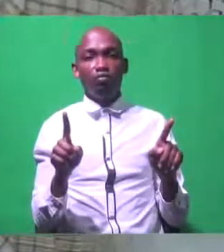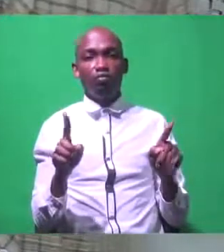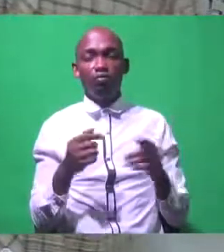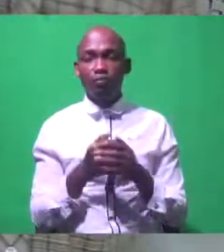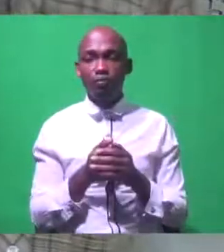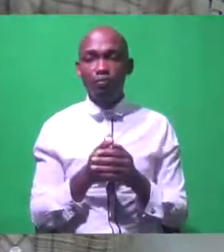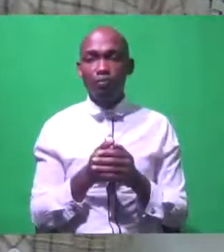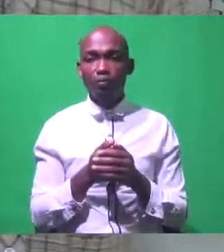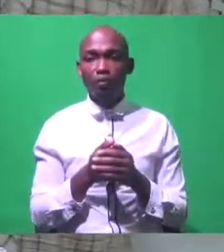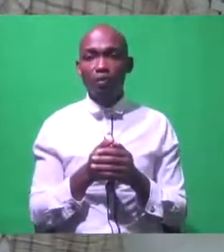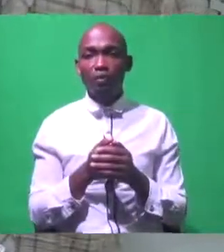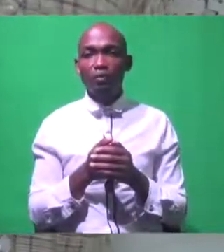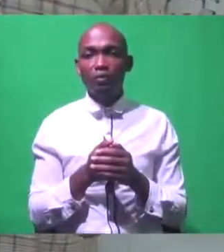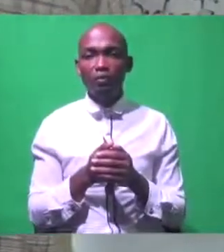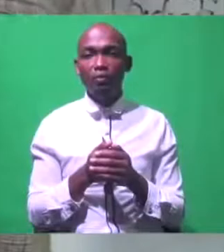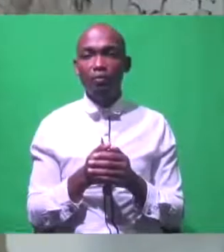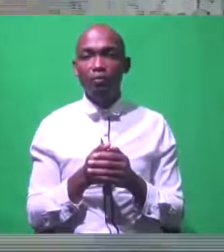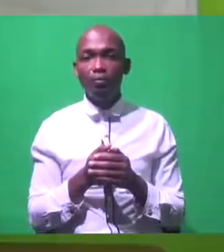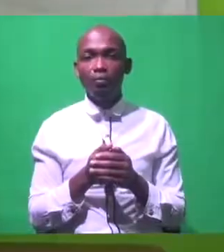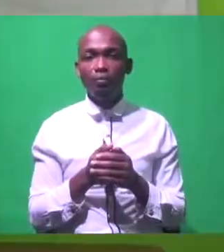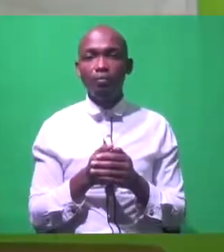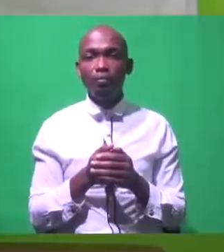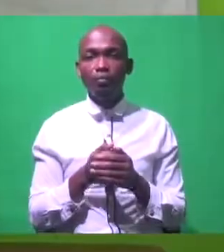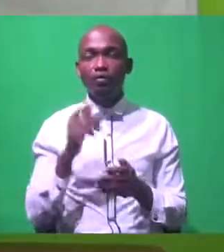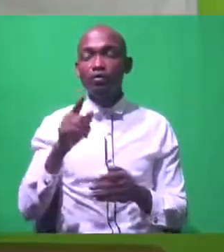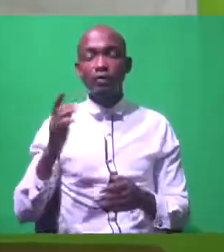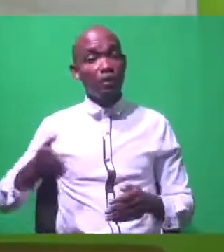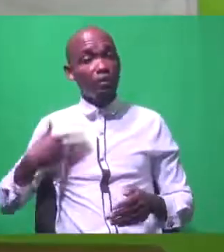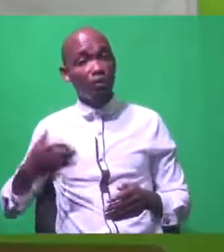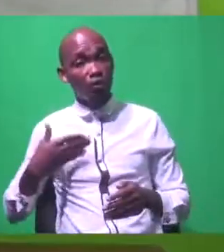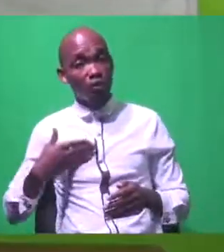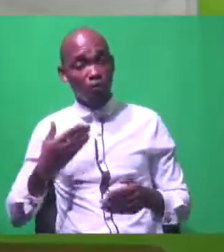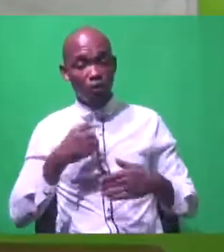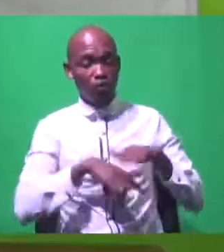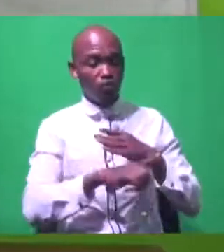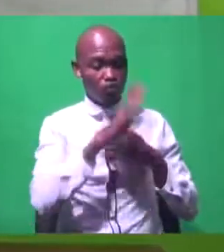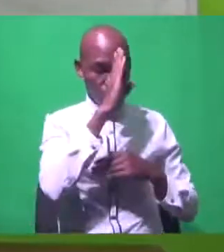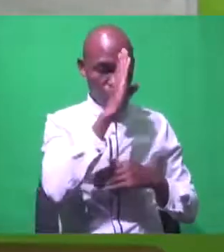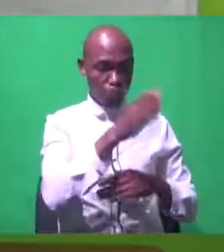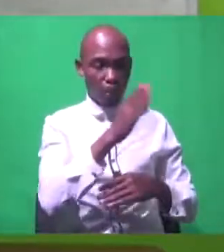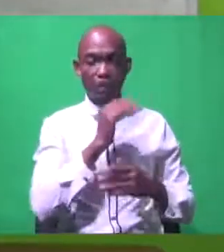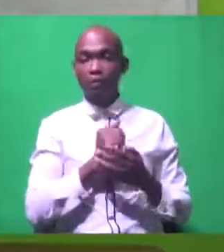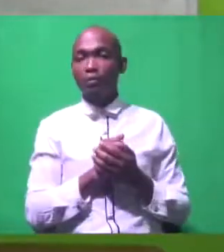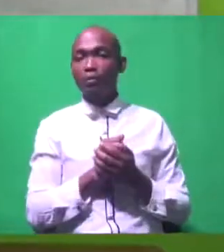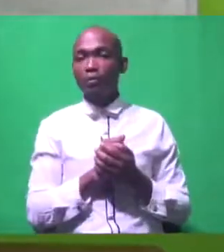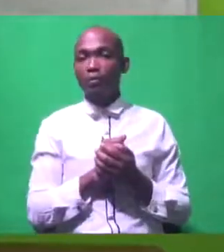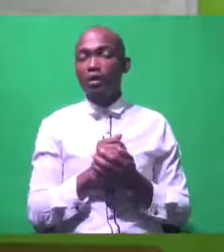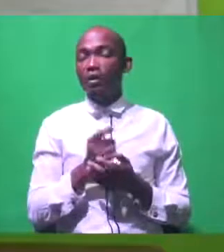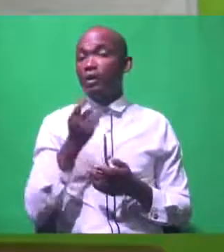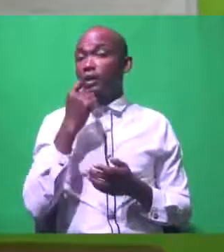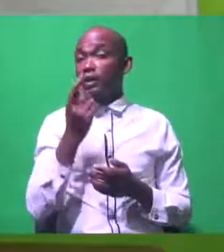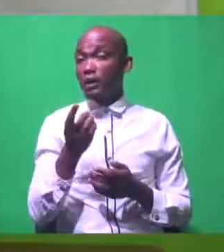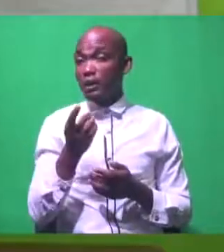needs or from the requirement and intentions. That's why we say it was